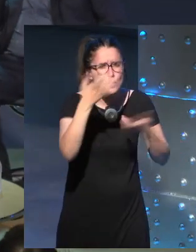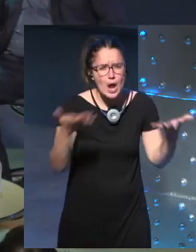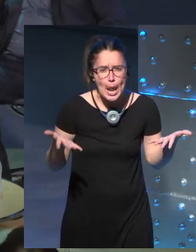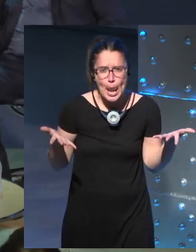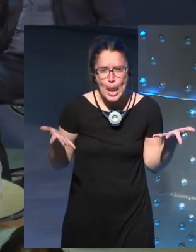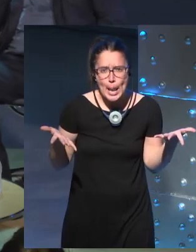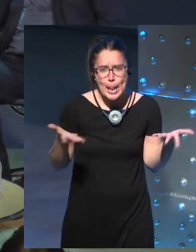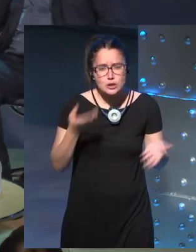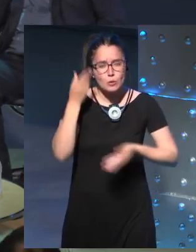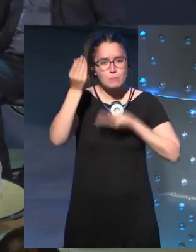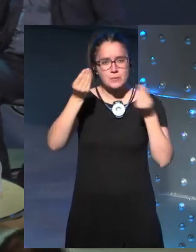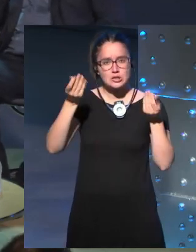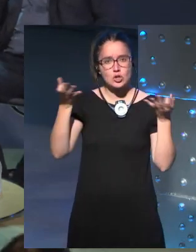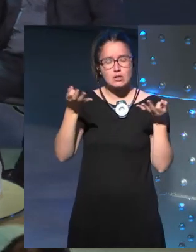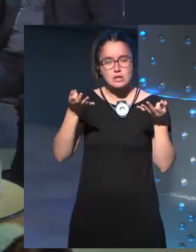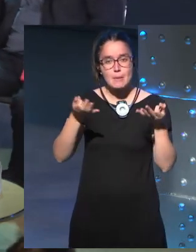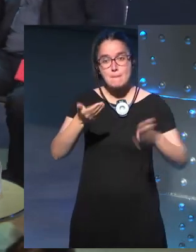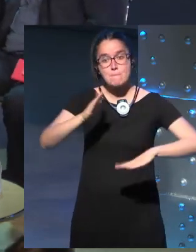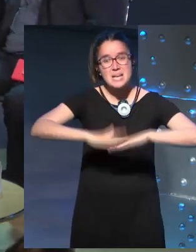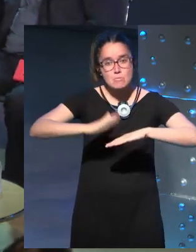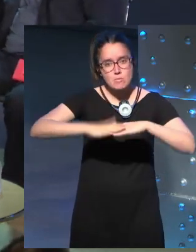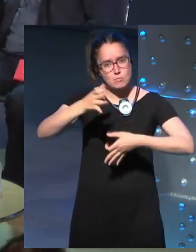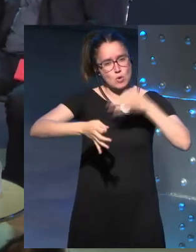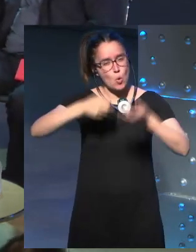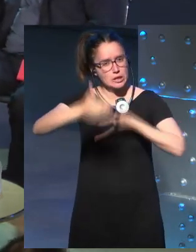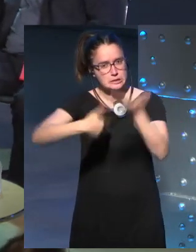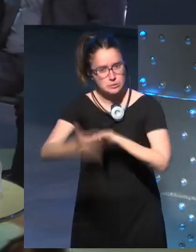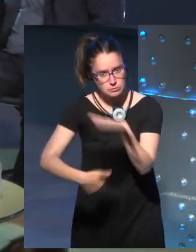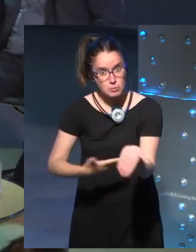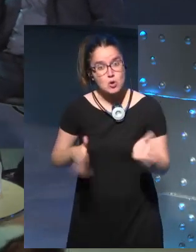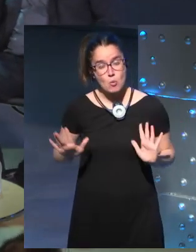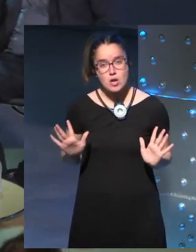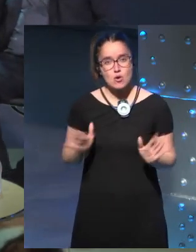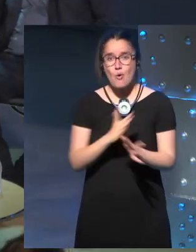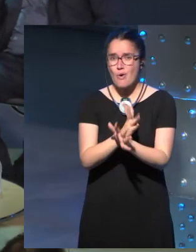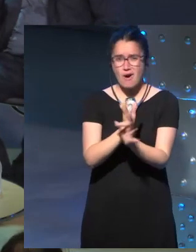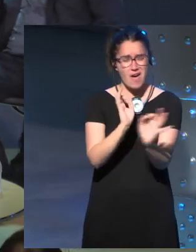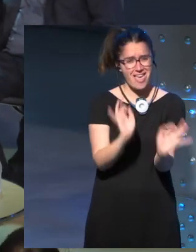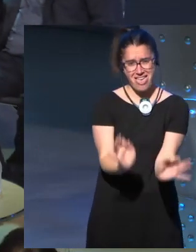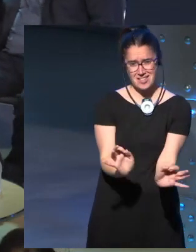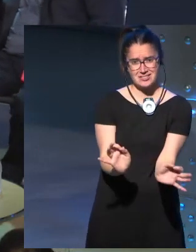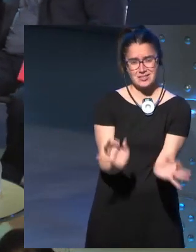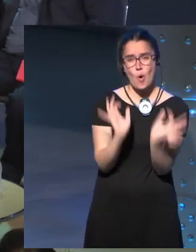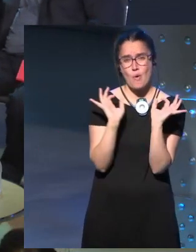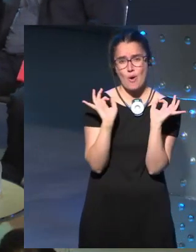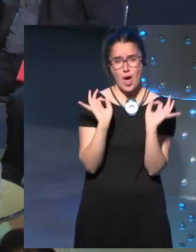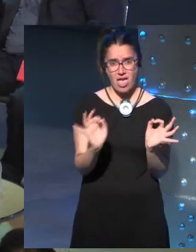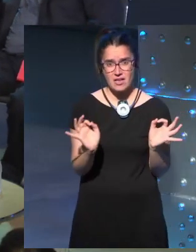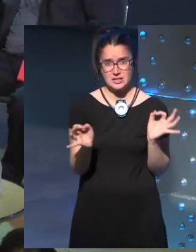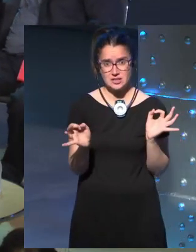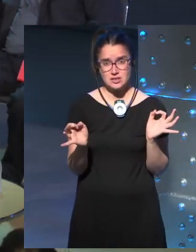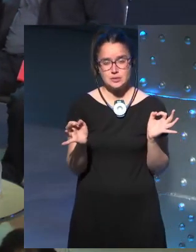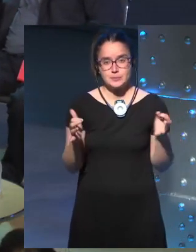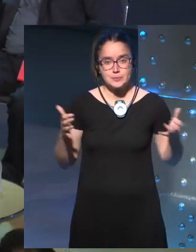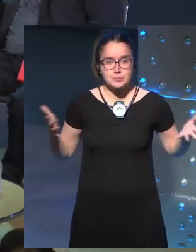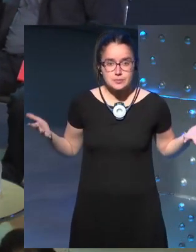criminal prosecution of Sergio Ramos. But it's part of the game. It's part of the game. It's, on the other hand, it's